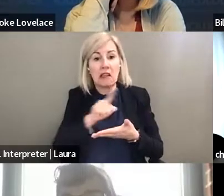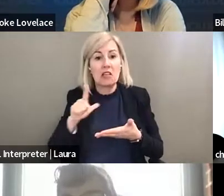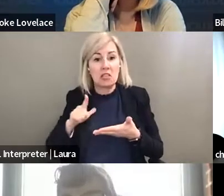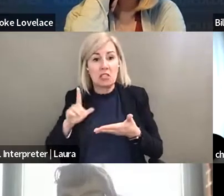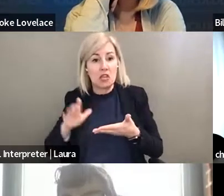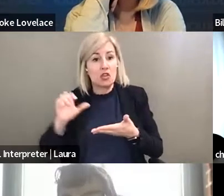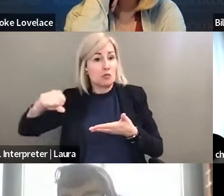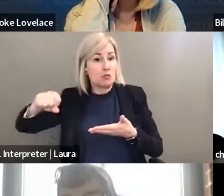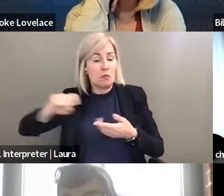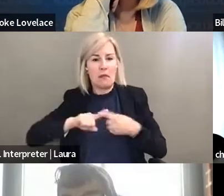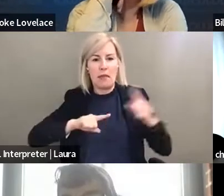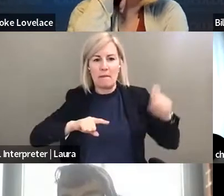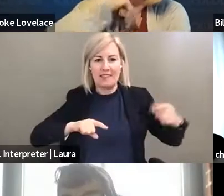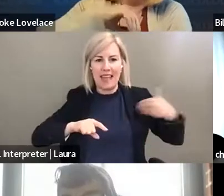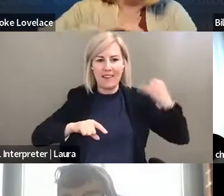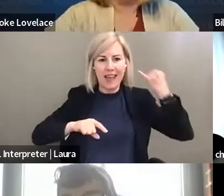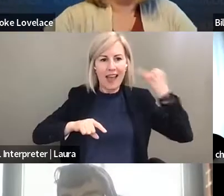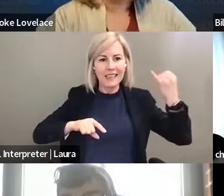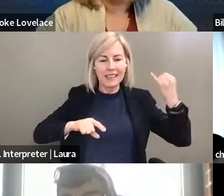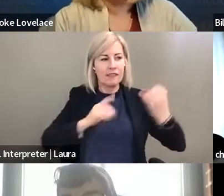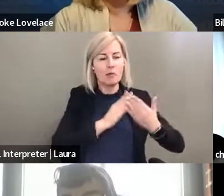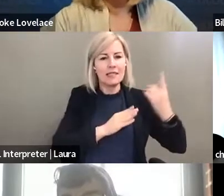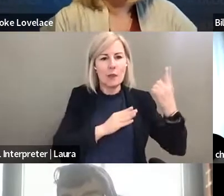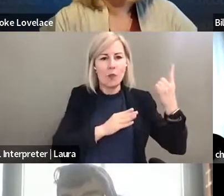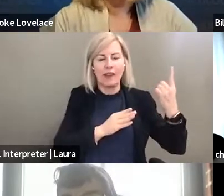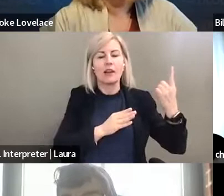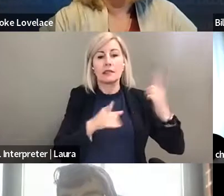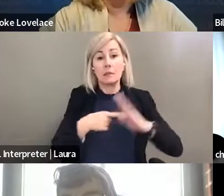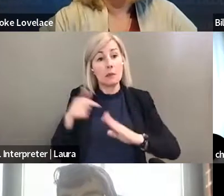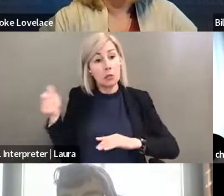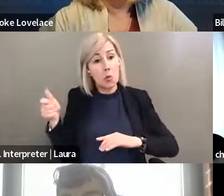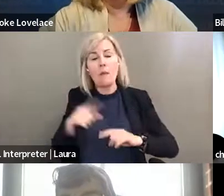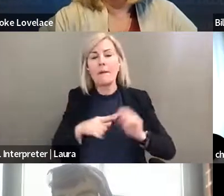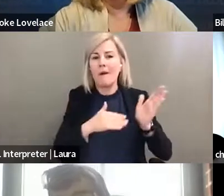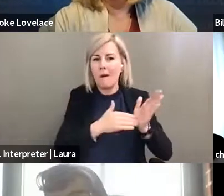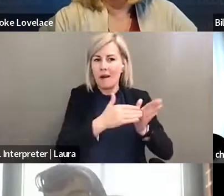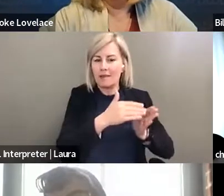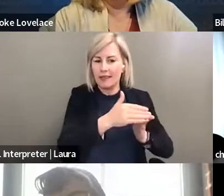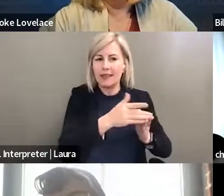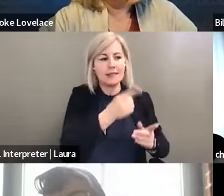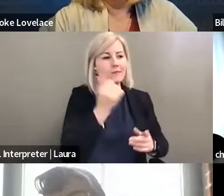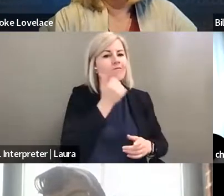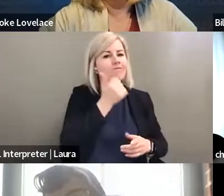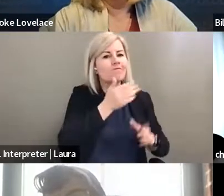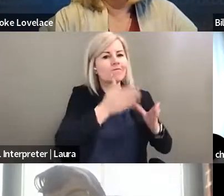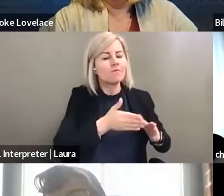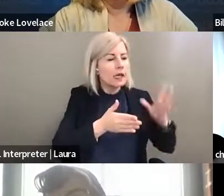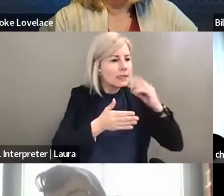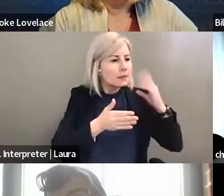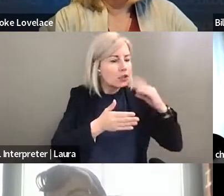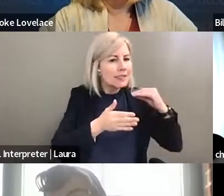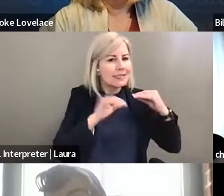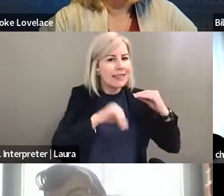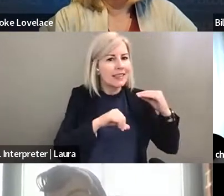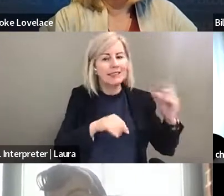but they have to have that idea generated from somewhere. And sometimes it's their own, but often it's someone with a lived experience. And in these